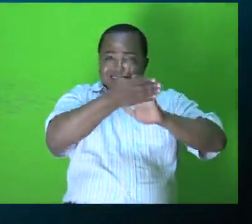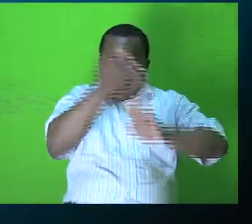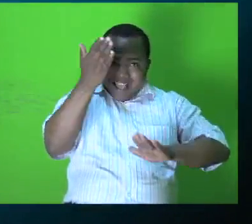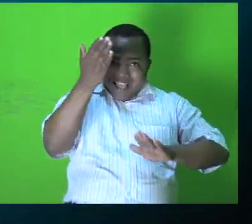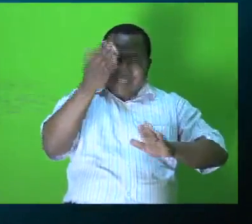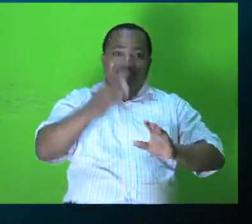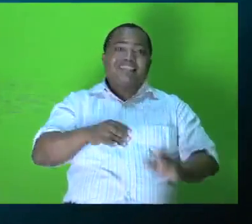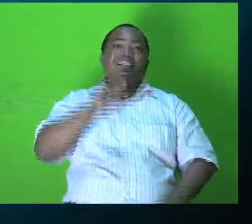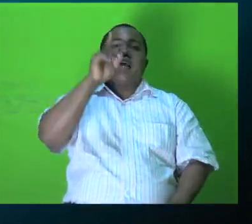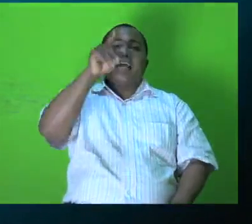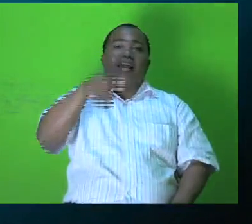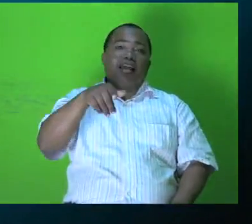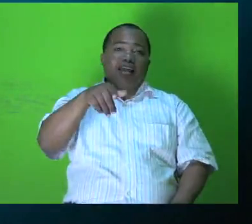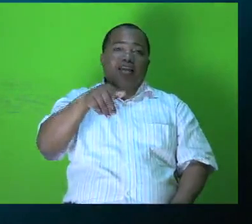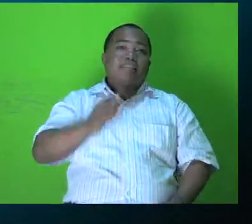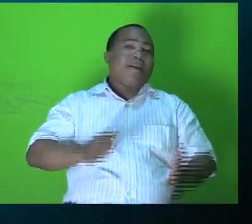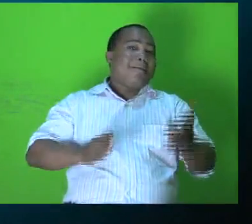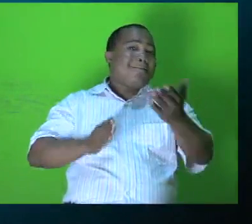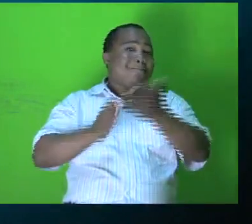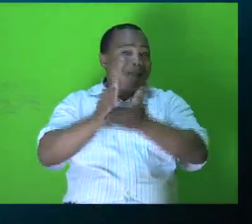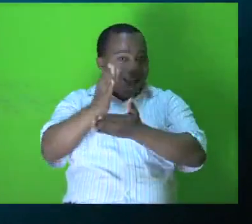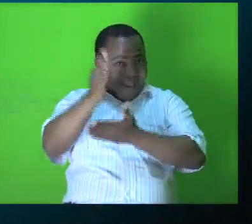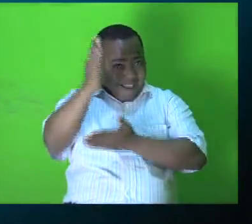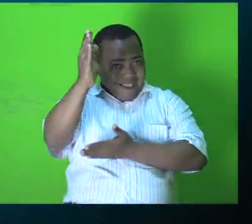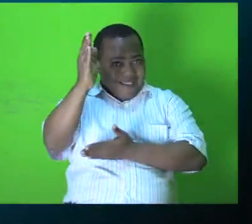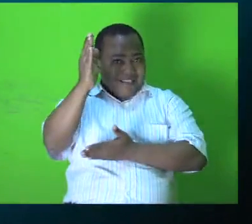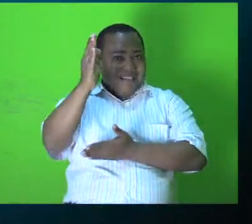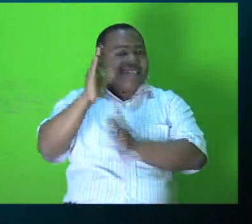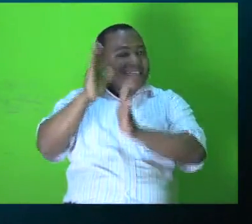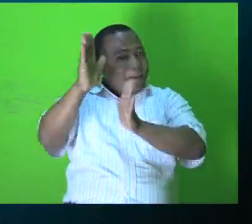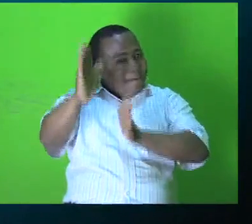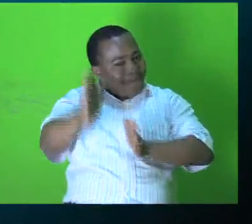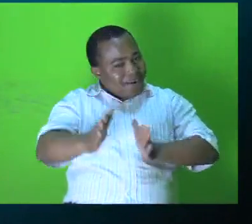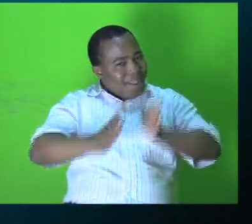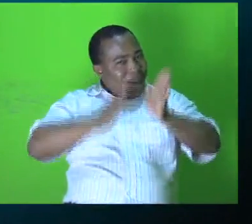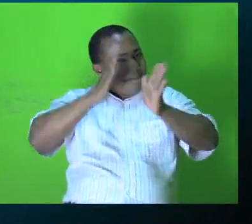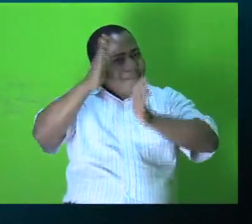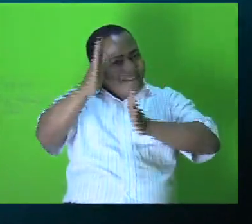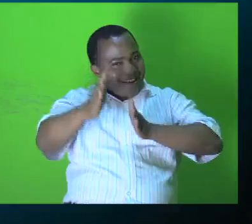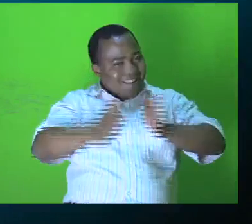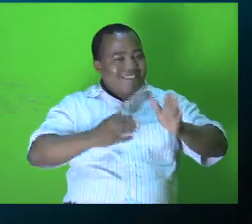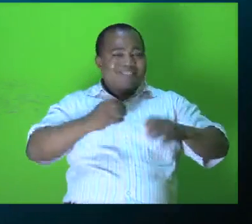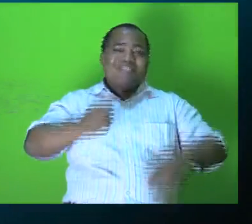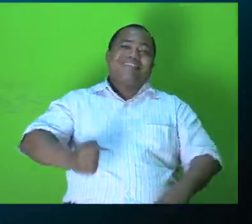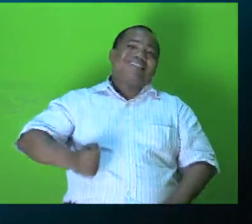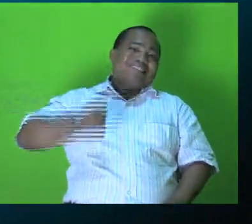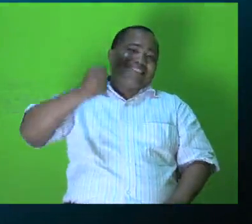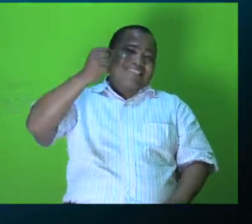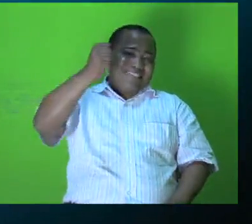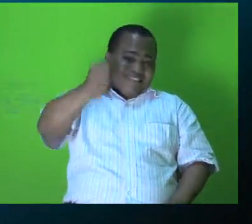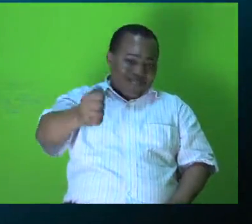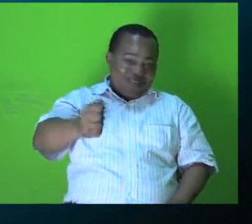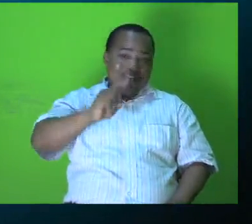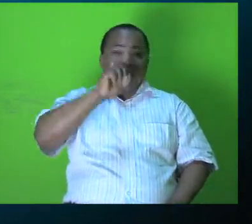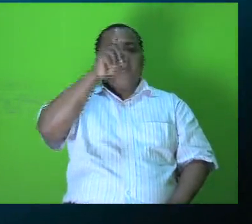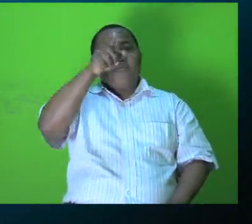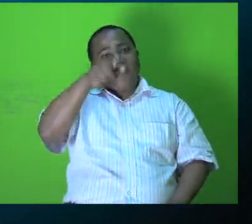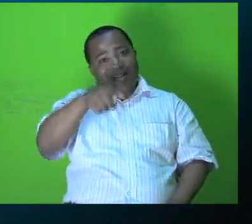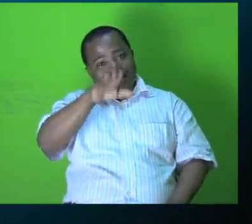II, they pass through preparatory stage, which